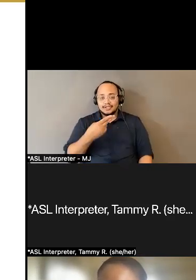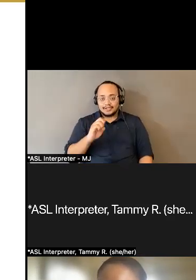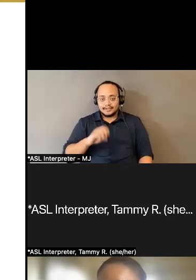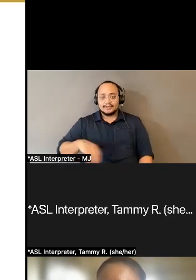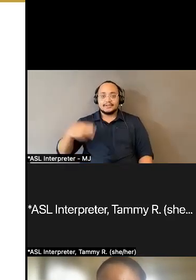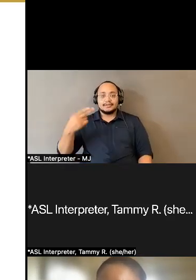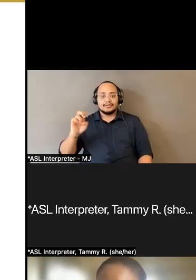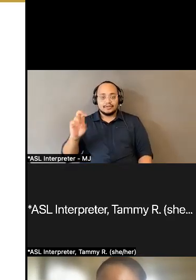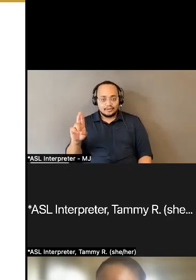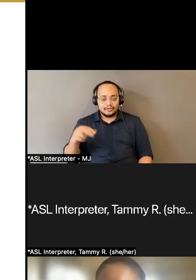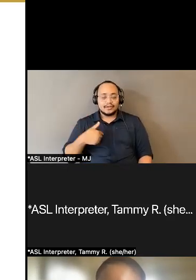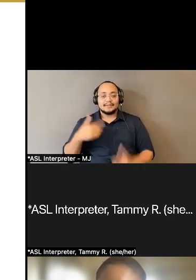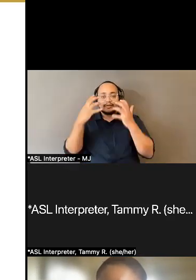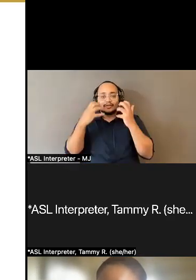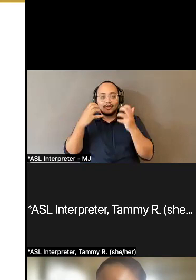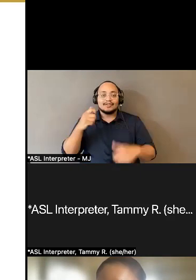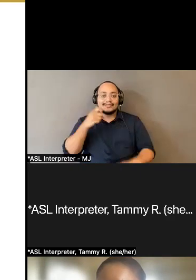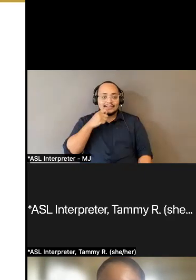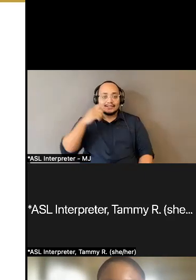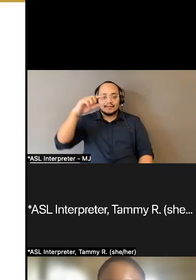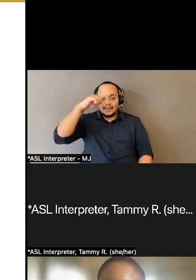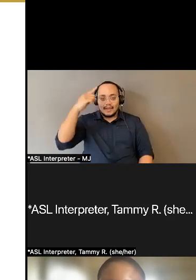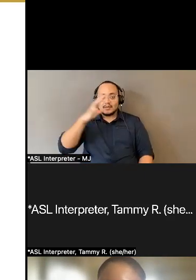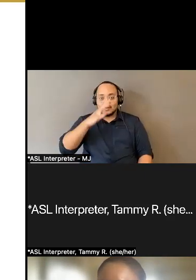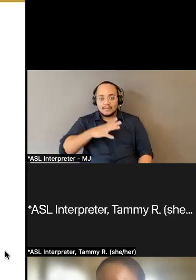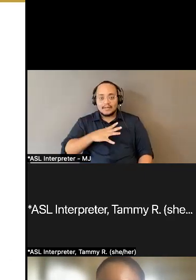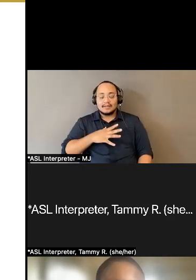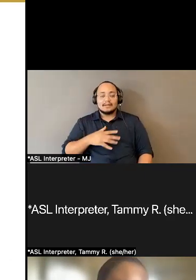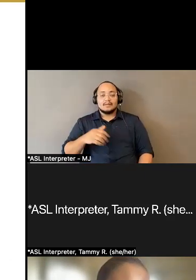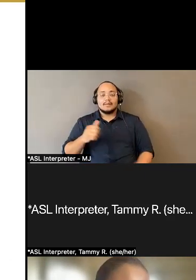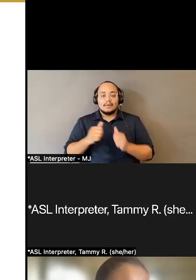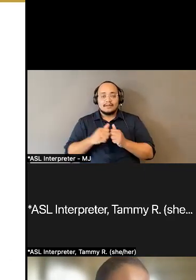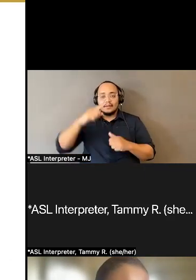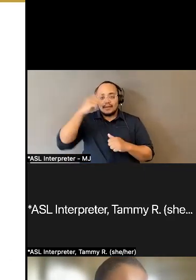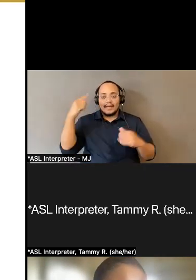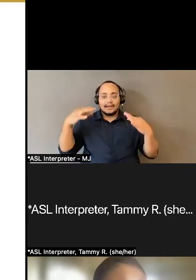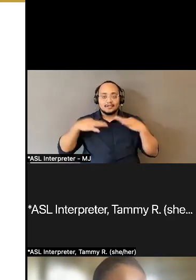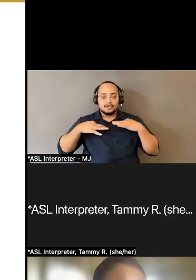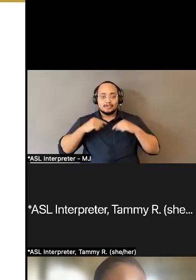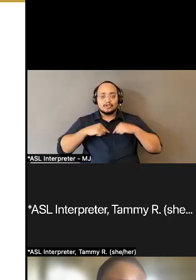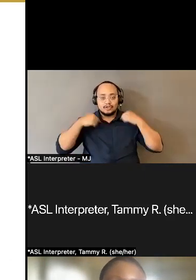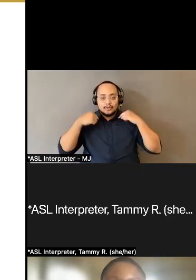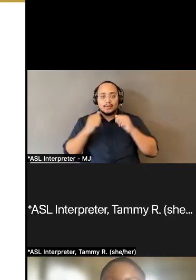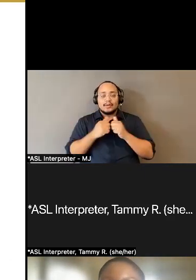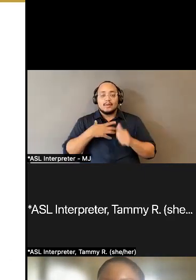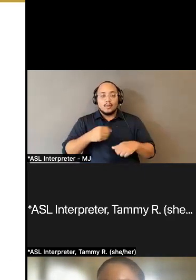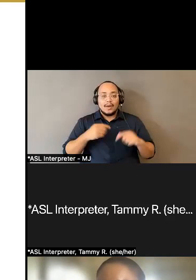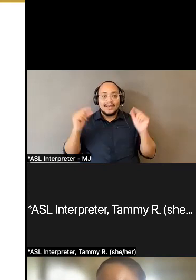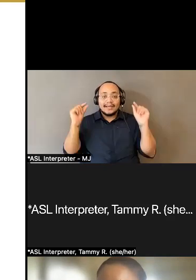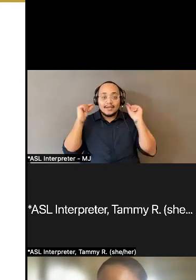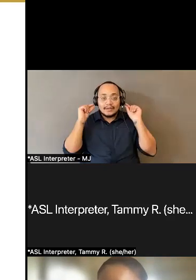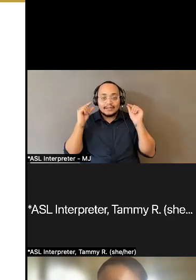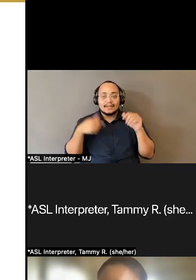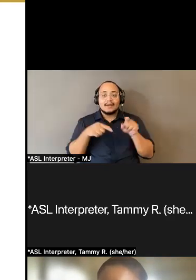I am a dark-skinned Black woman. I'm wearing a Black shirt. I have on some white earrings, and I